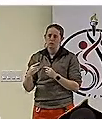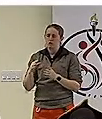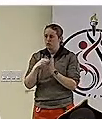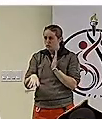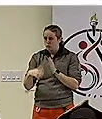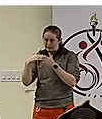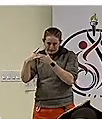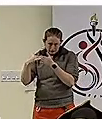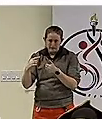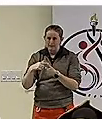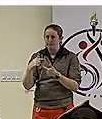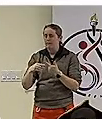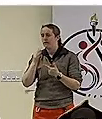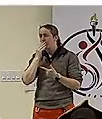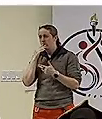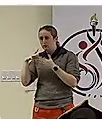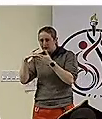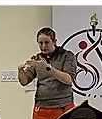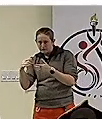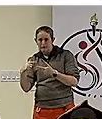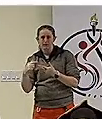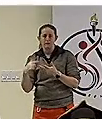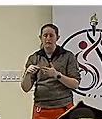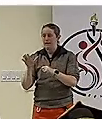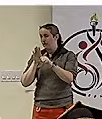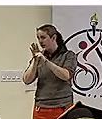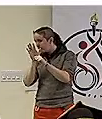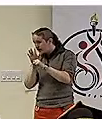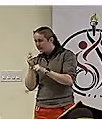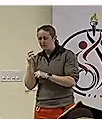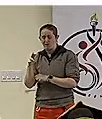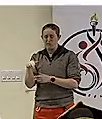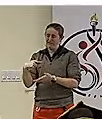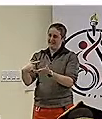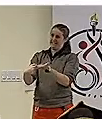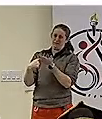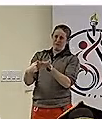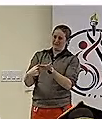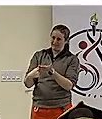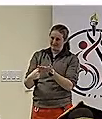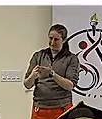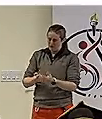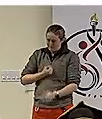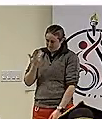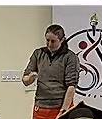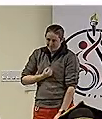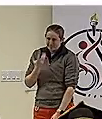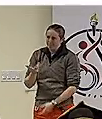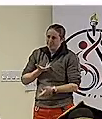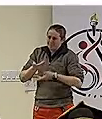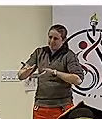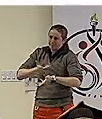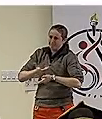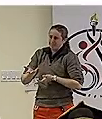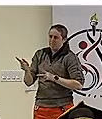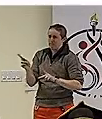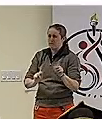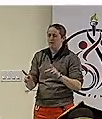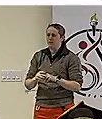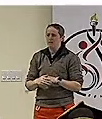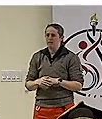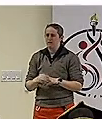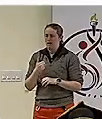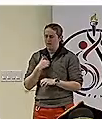initiatives, advocacy, or just simply conversations with people that are willing to share their stories with me, I've come to understand